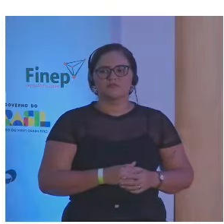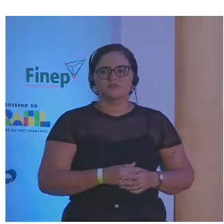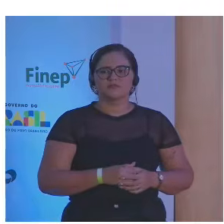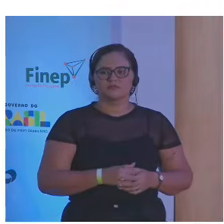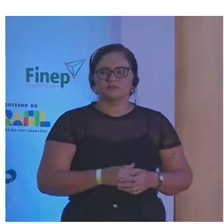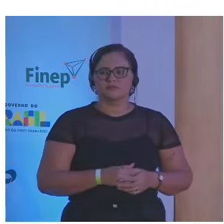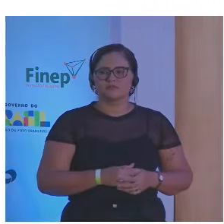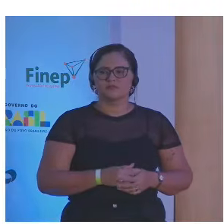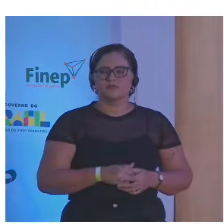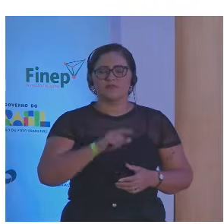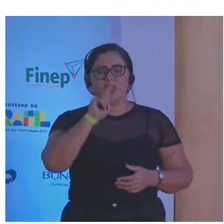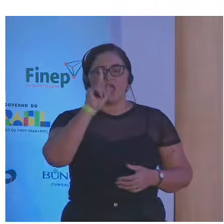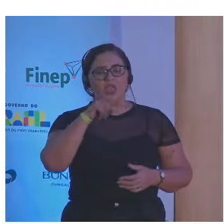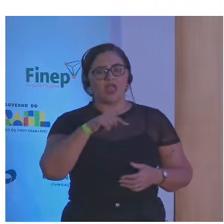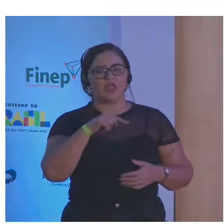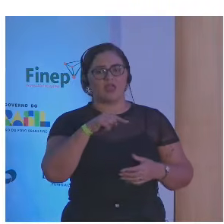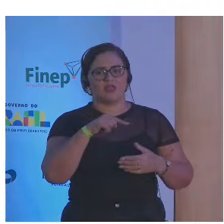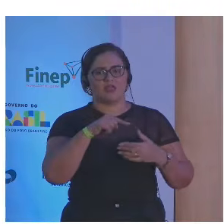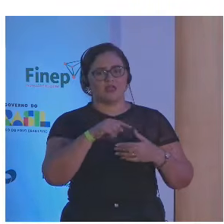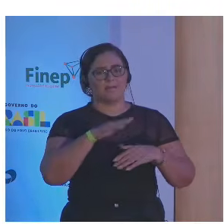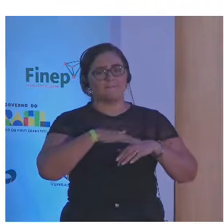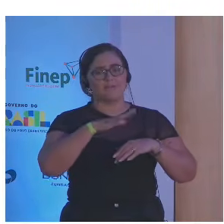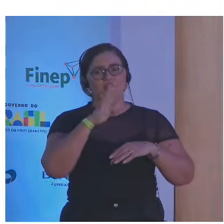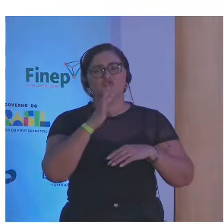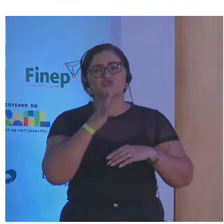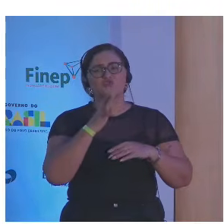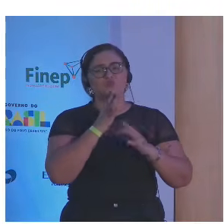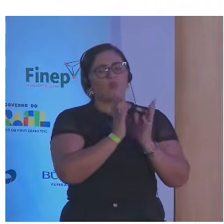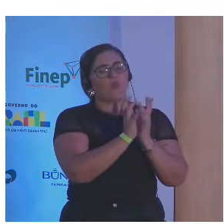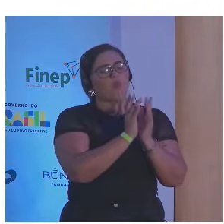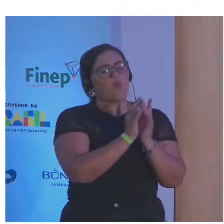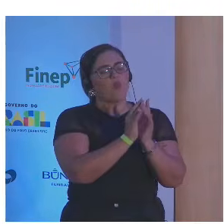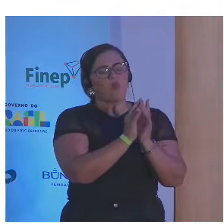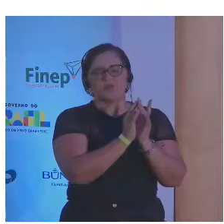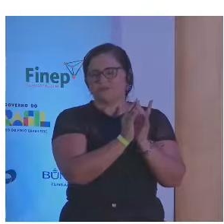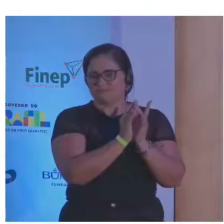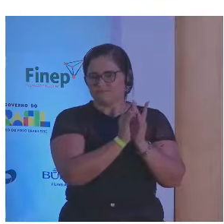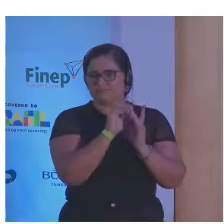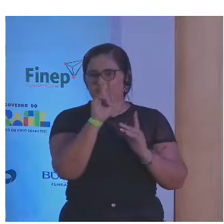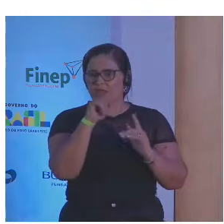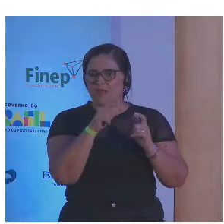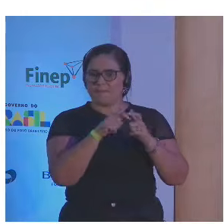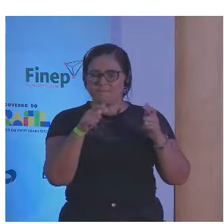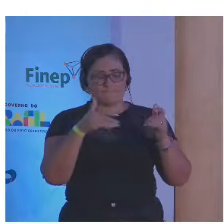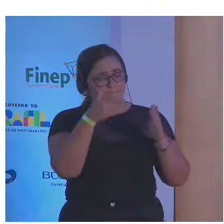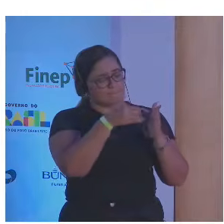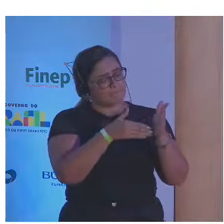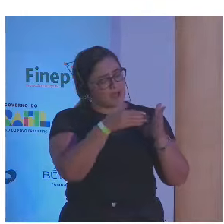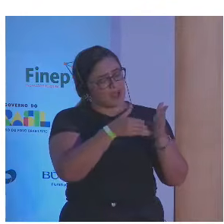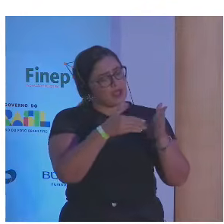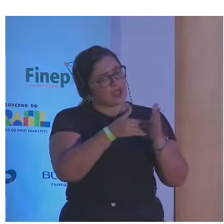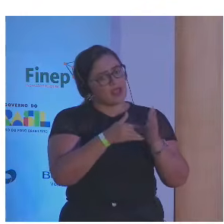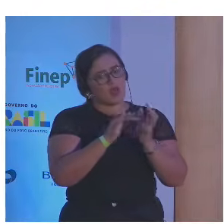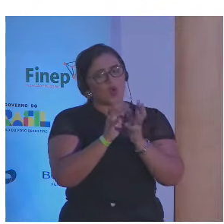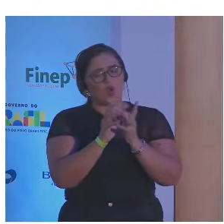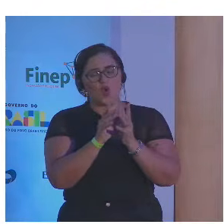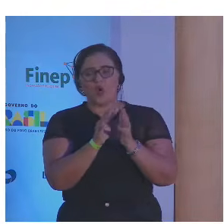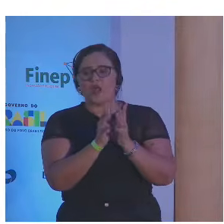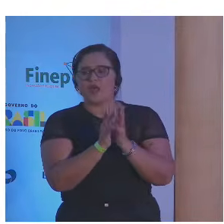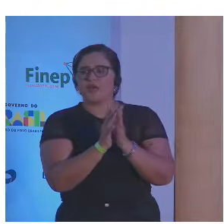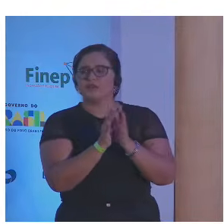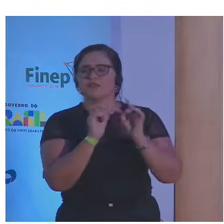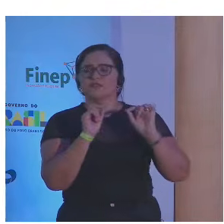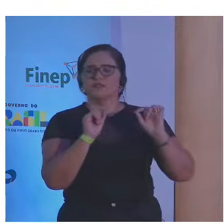well-known forms of the coral reefs would be the Great Barrier Reef off the coast of